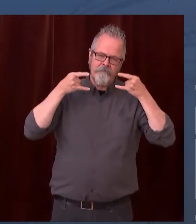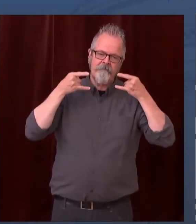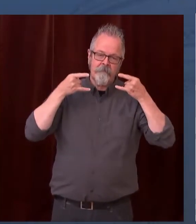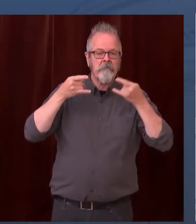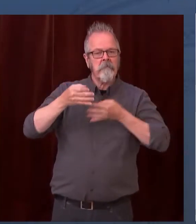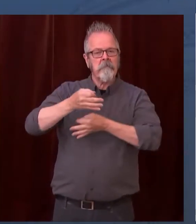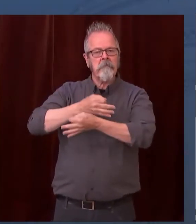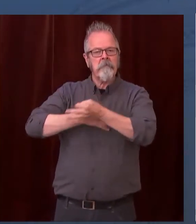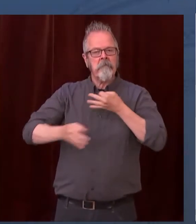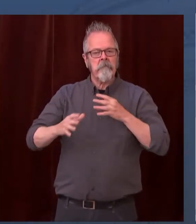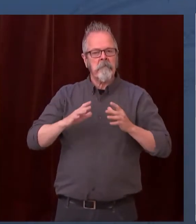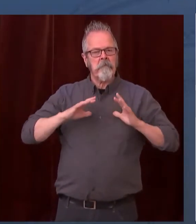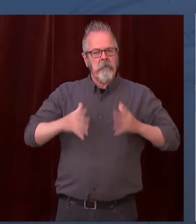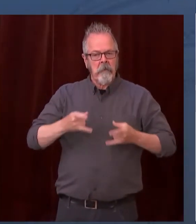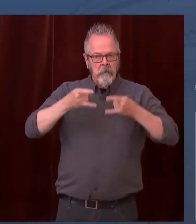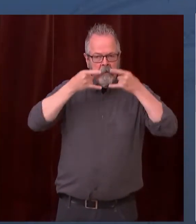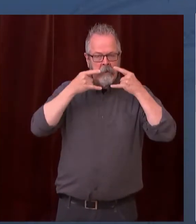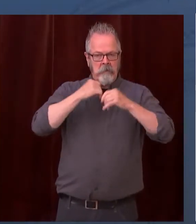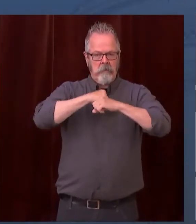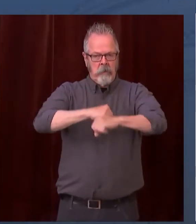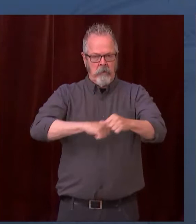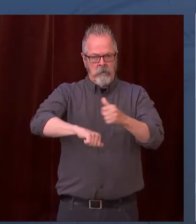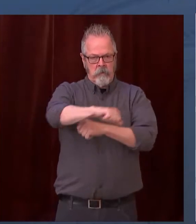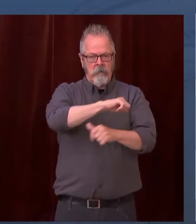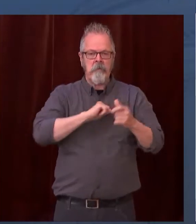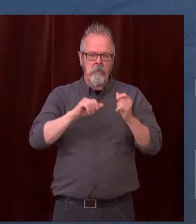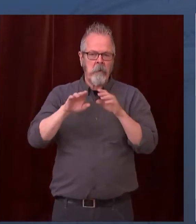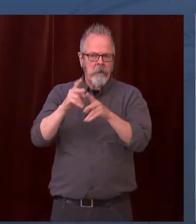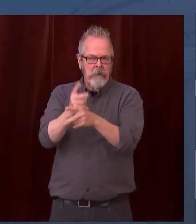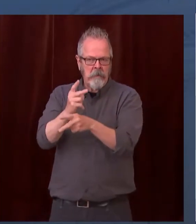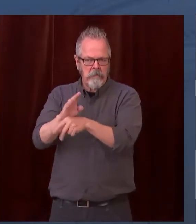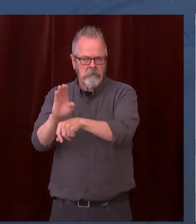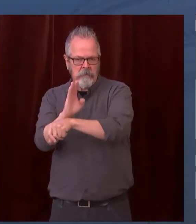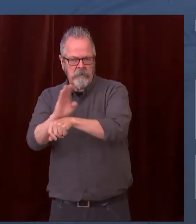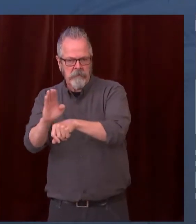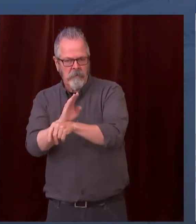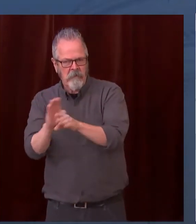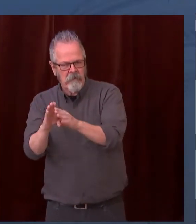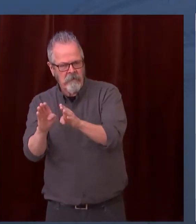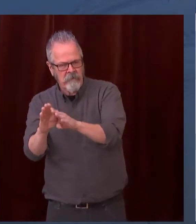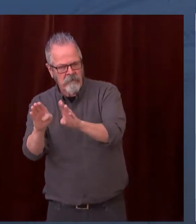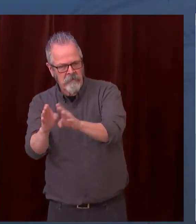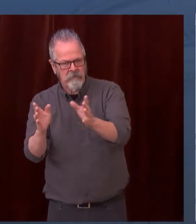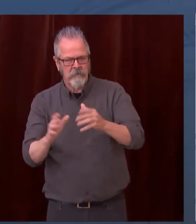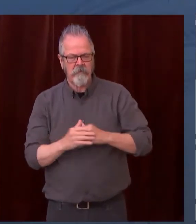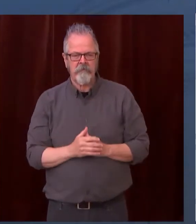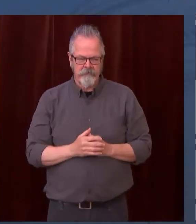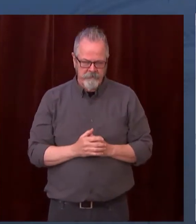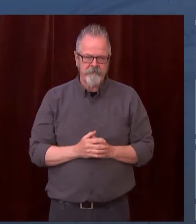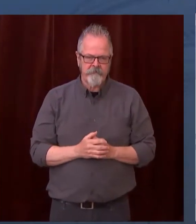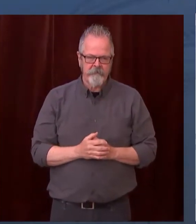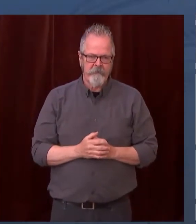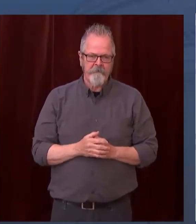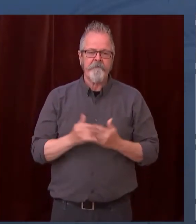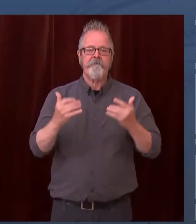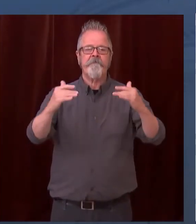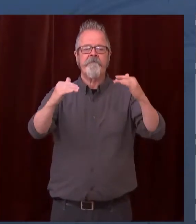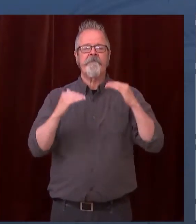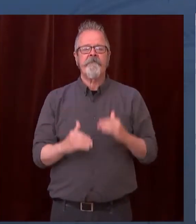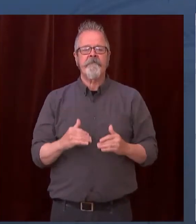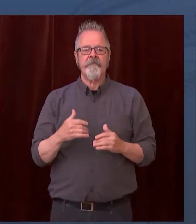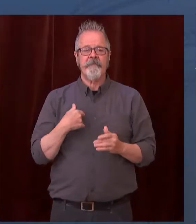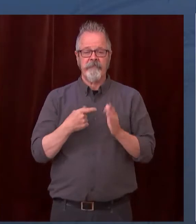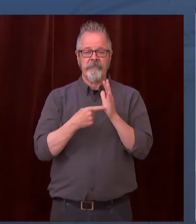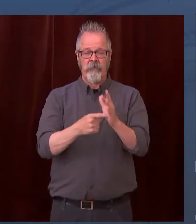epidemiological concept called the effective reproductive number, or R0, also known as RE. This shows the number